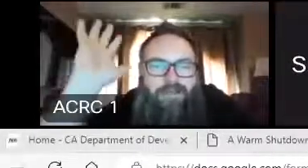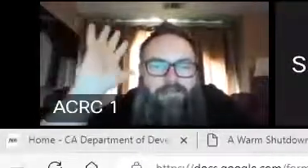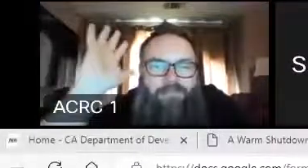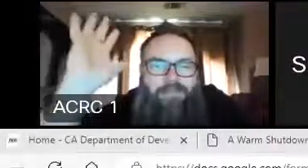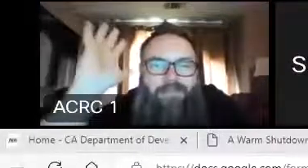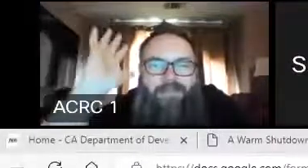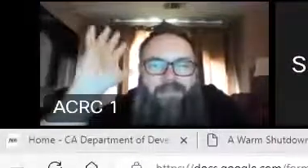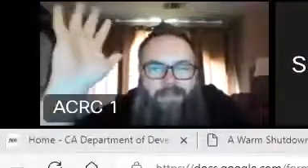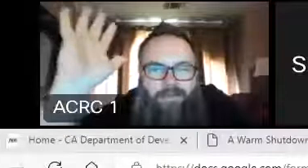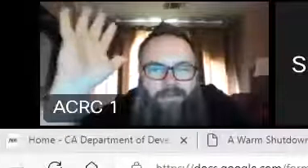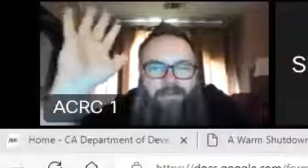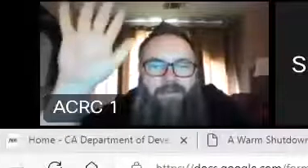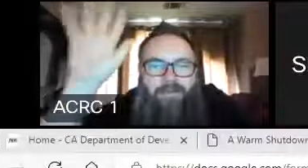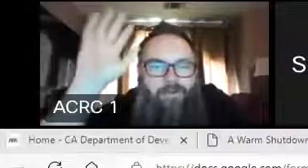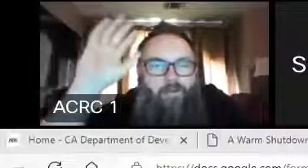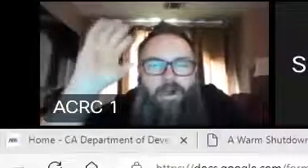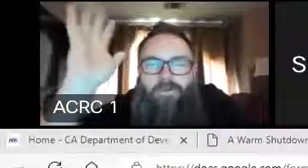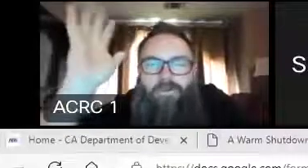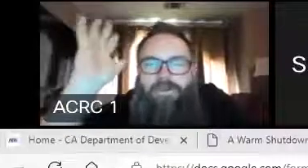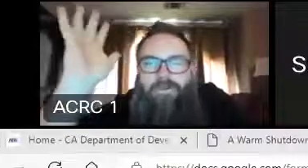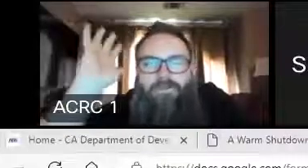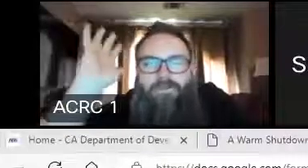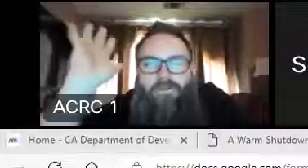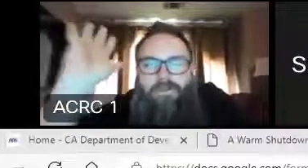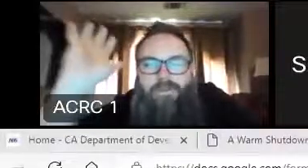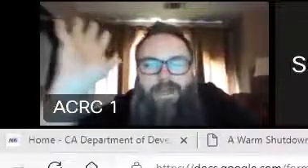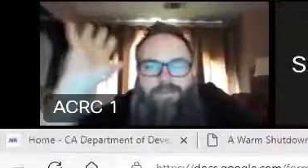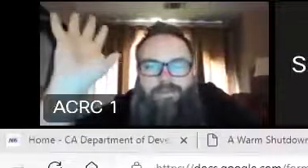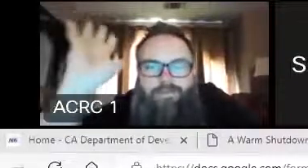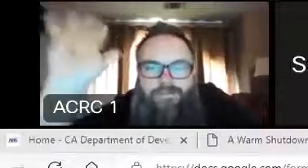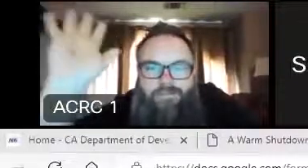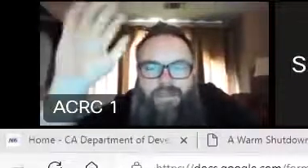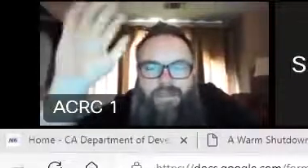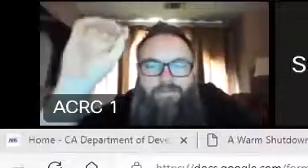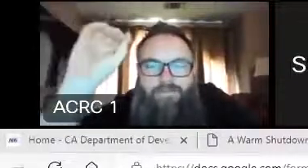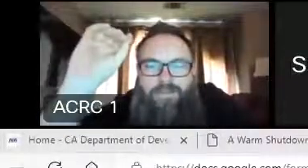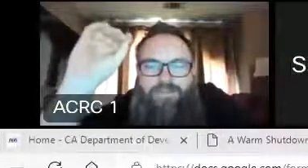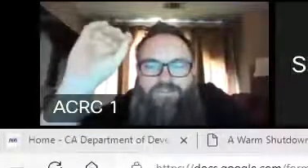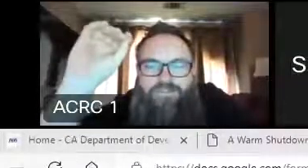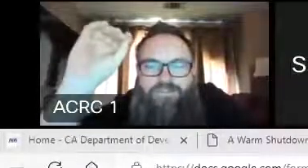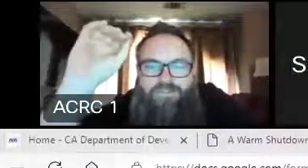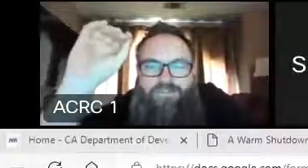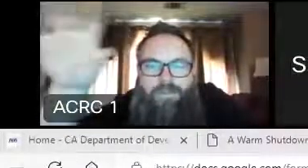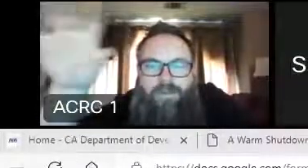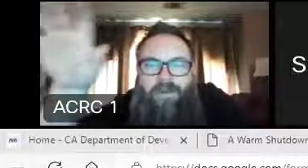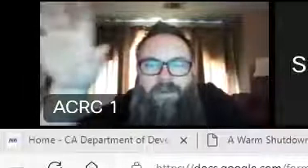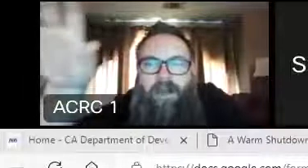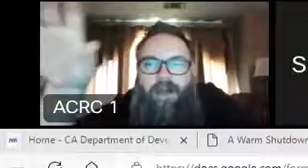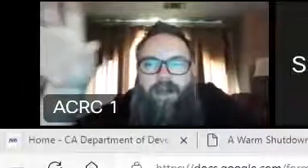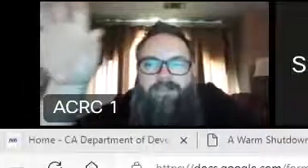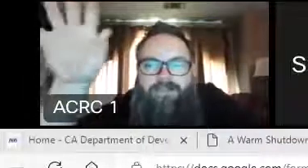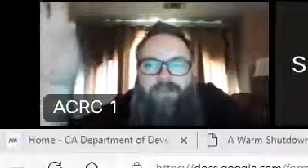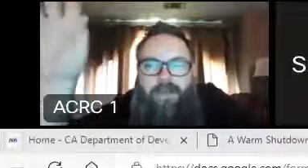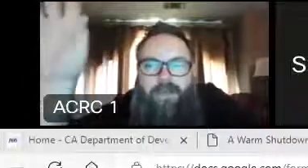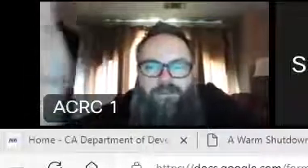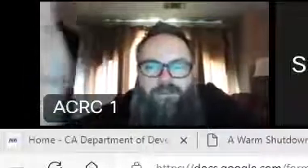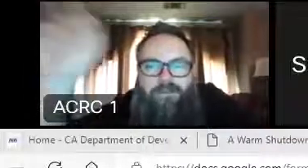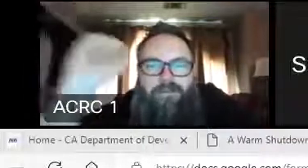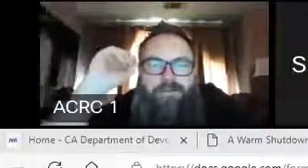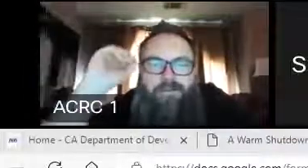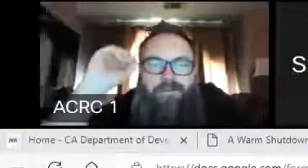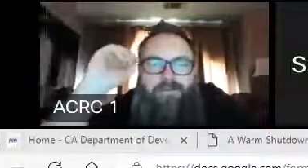options we'll be able to provide to clients. And again, we know individuals' needs vary widely. I was in a meeting yesterday where someone told me about the